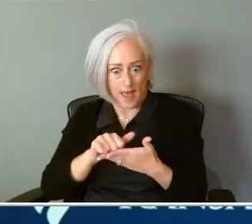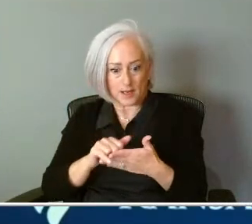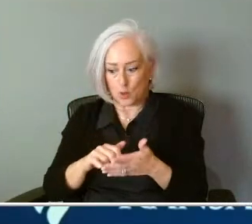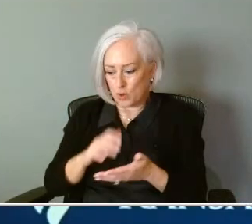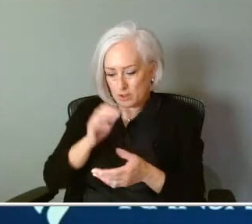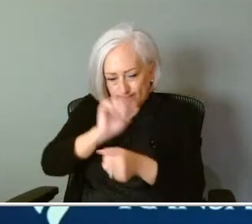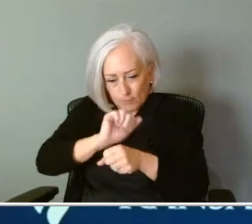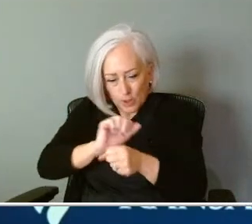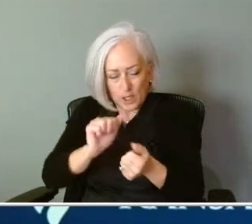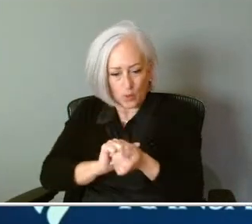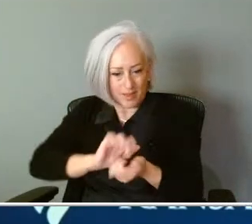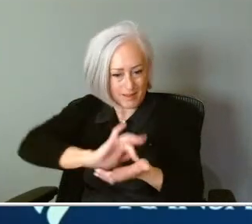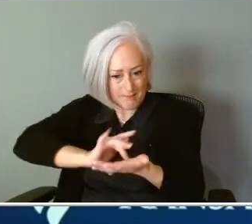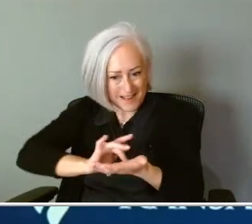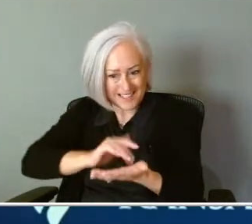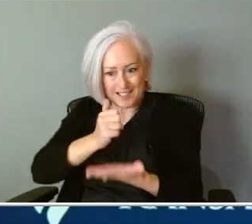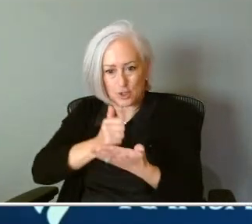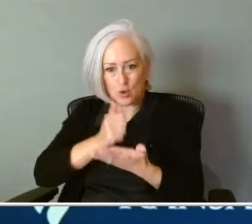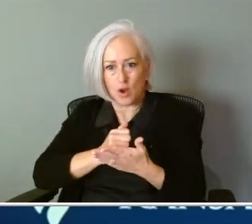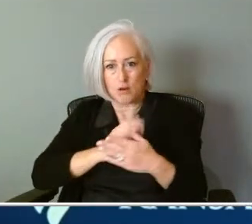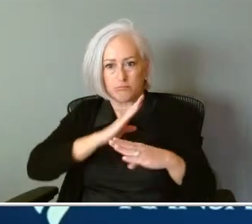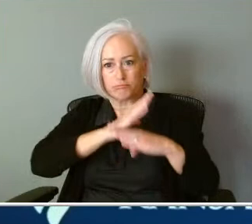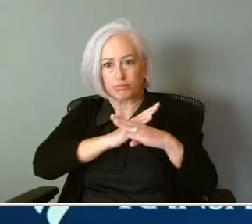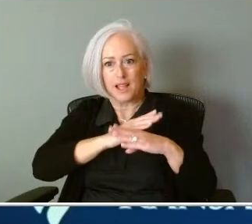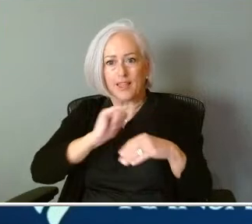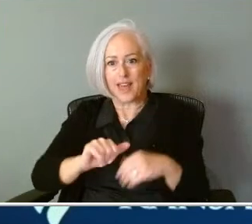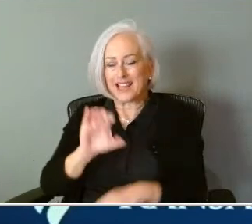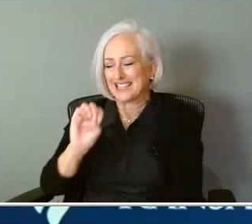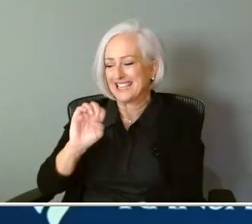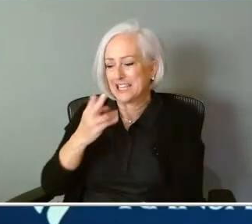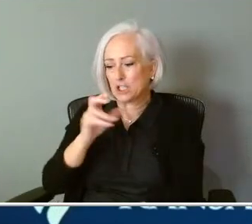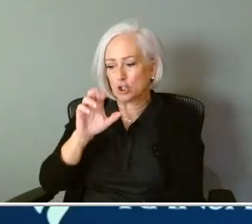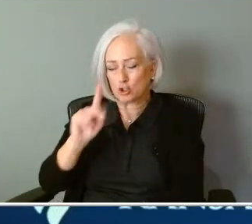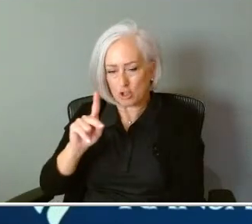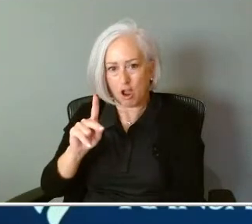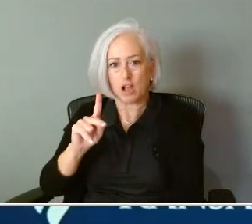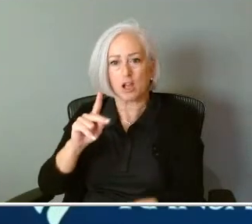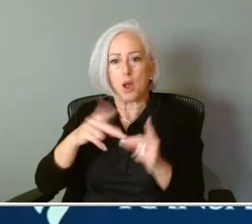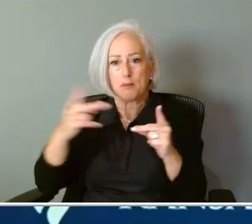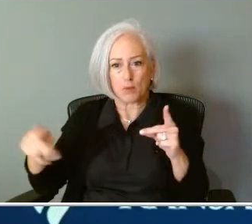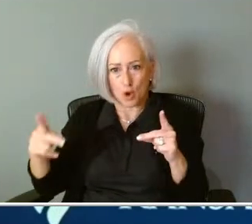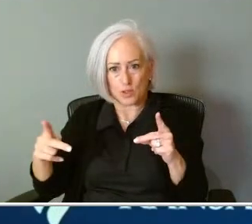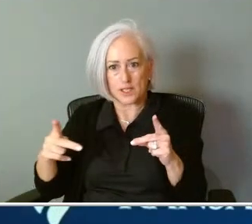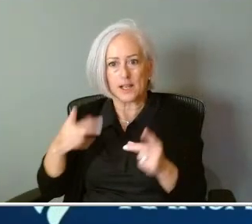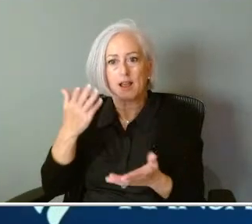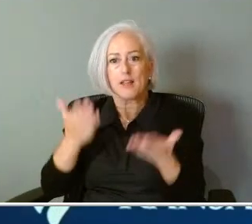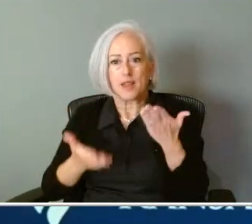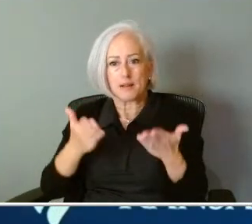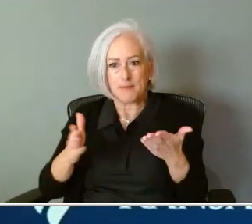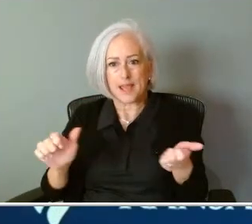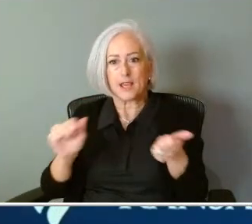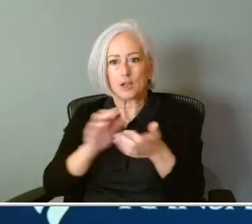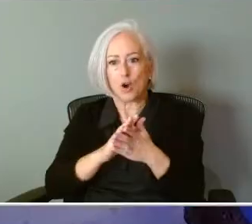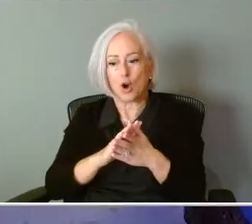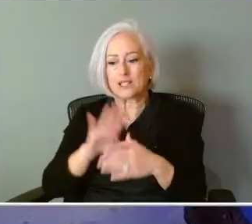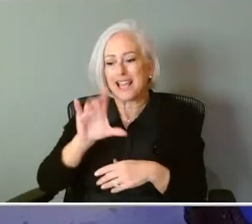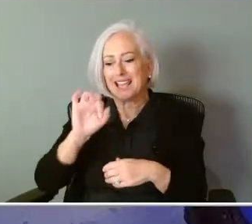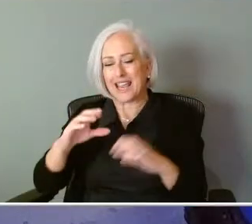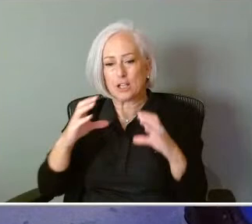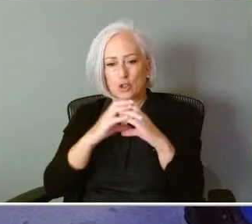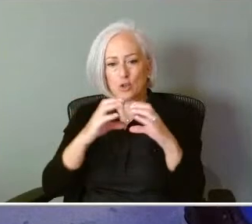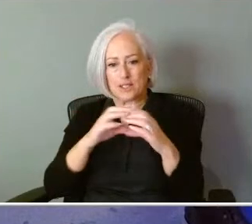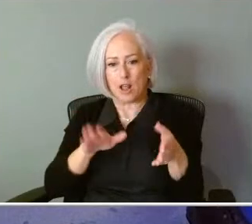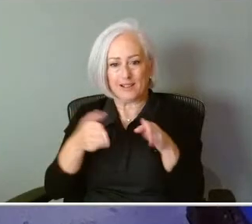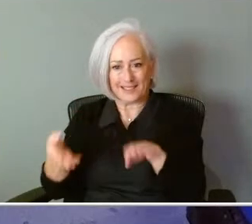can inhibit that protein, heat shock protein 90, that may lead to cancer cell death, and we've been working on that in bladder cancer. And what about some new